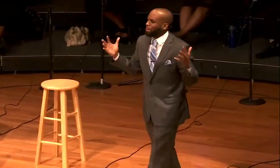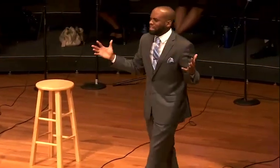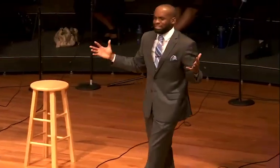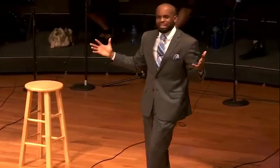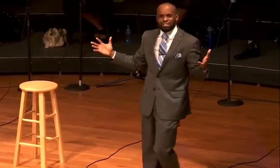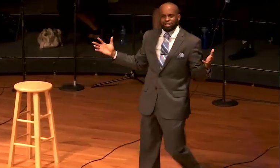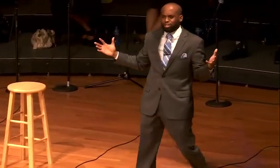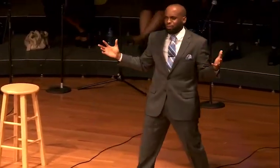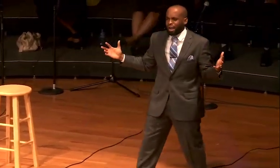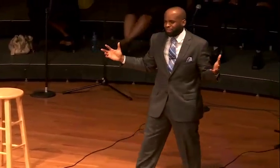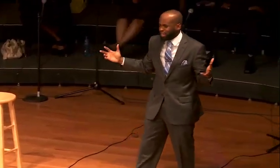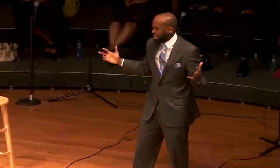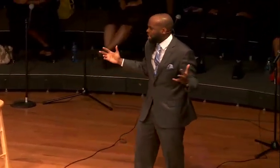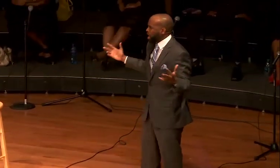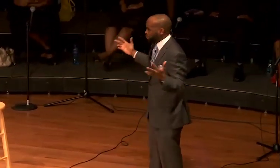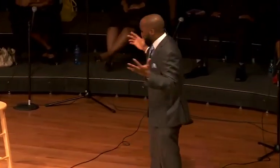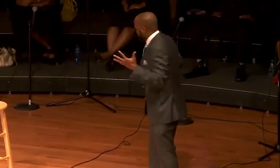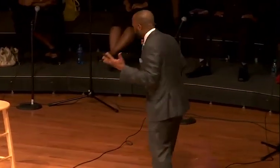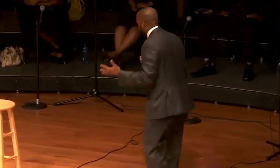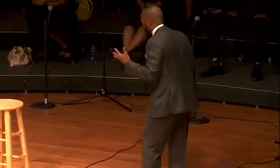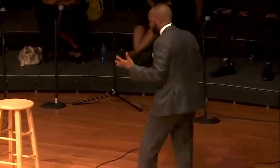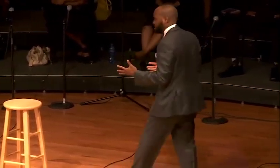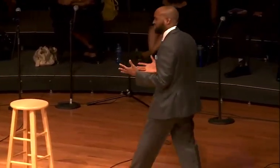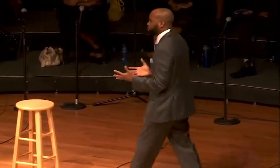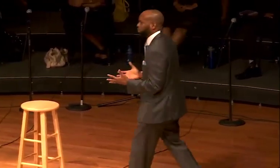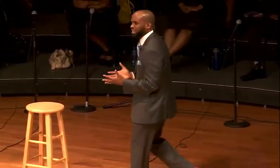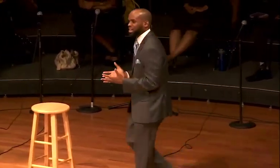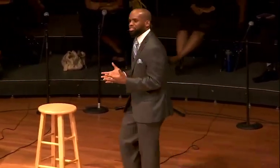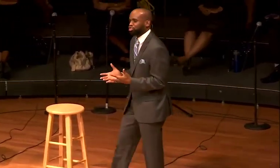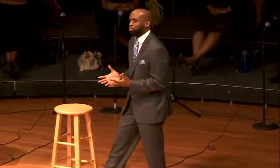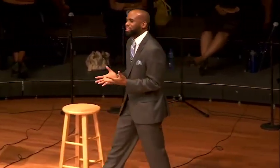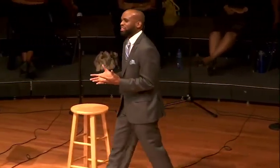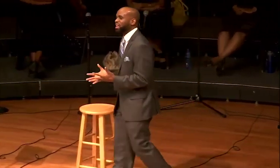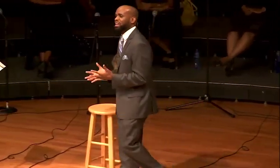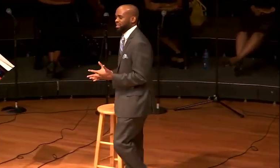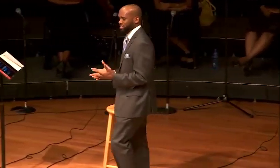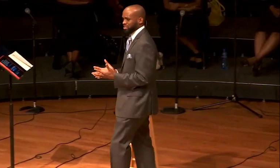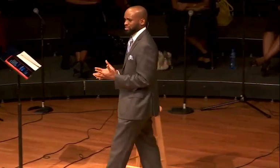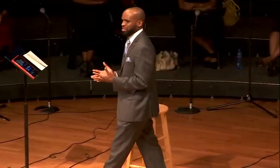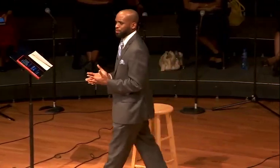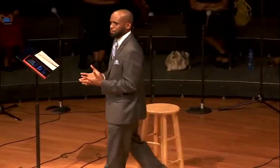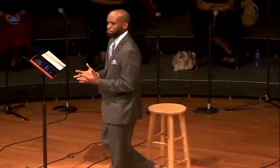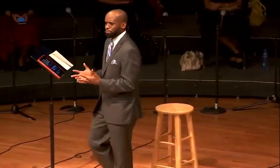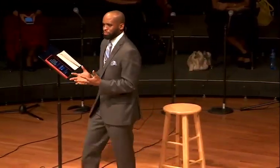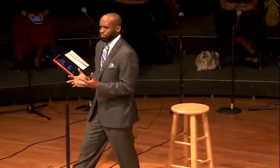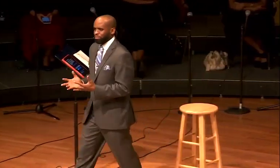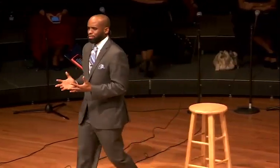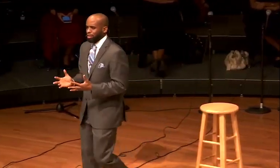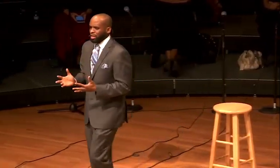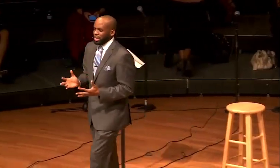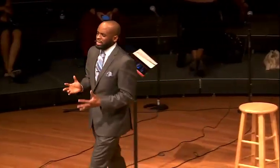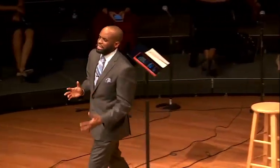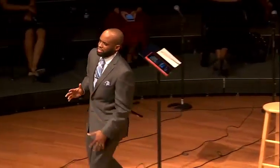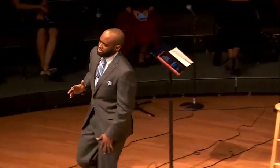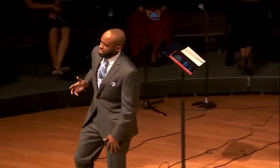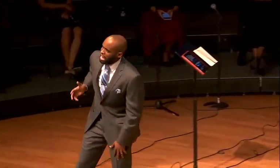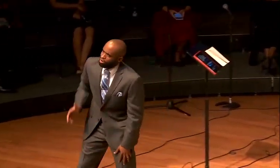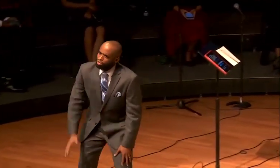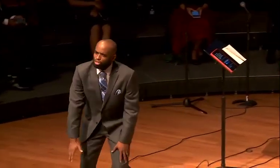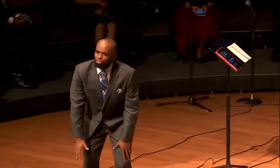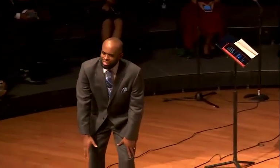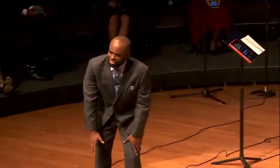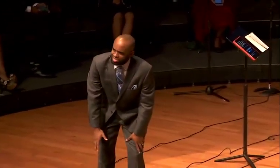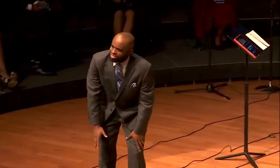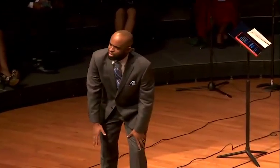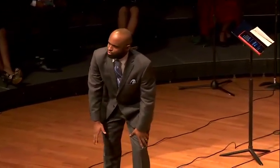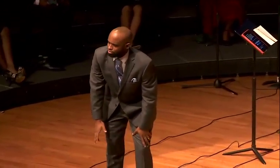of amenities that are surrounding it. I mean, this brother simply does three things. He gets